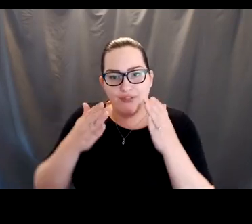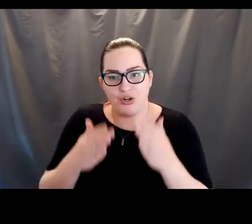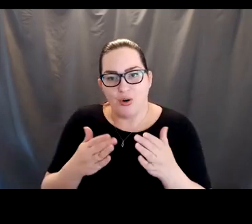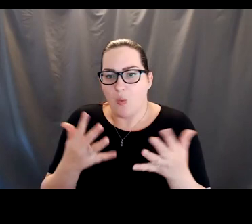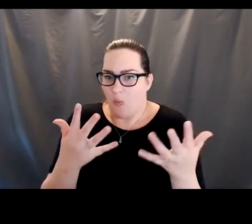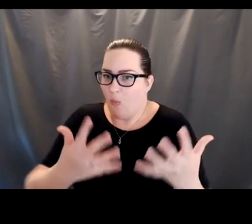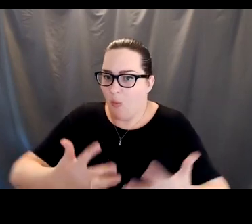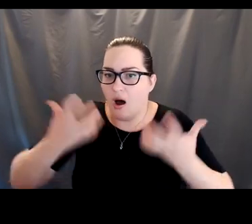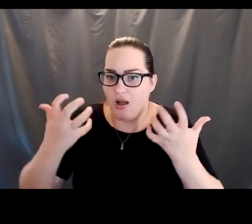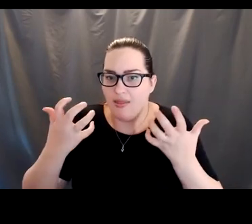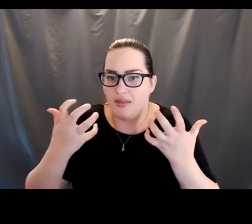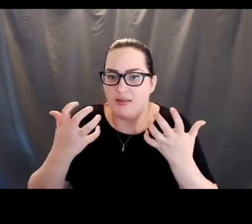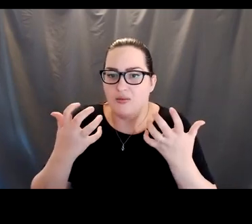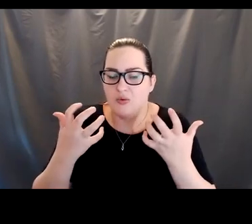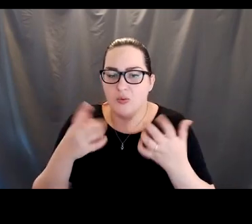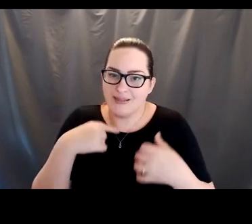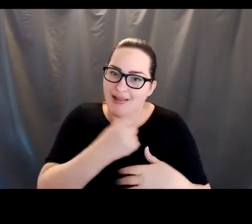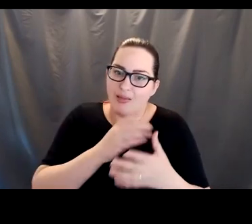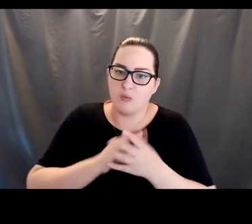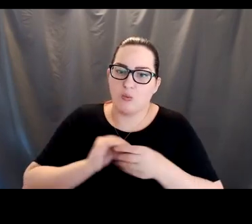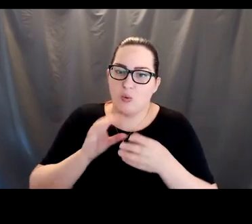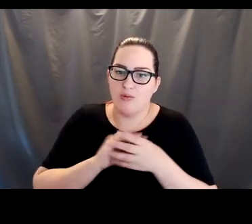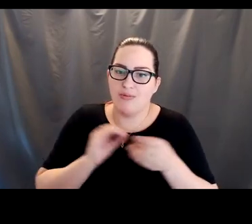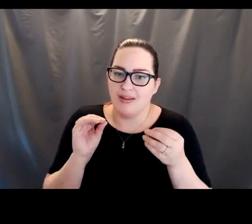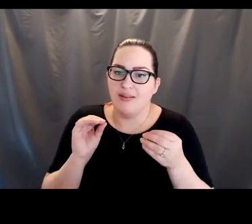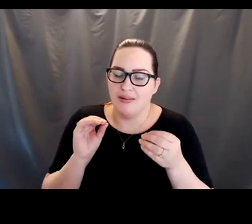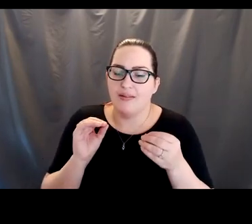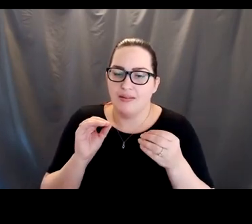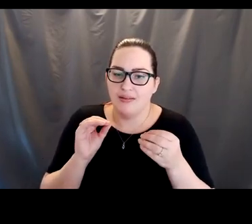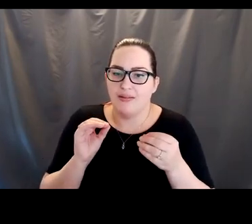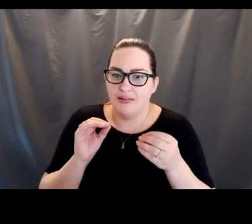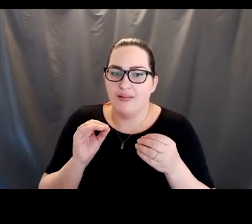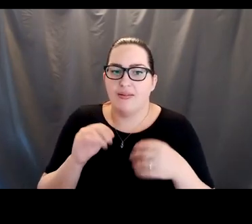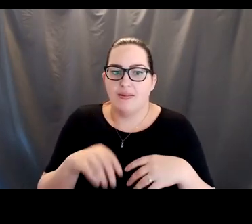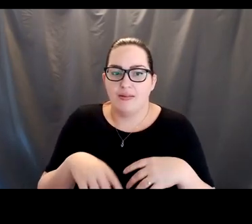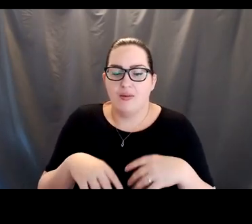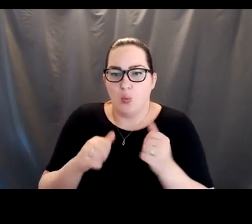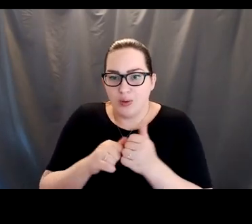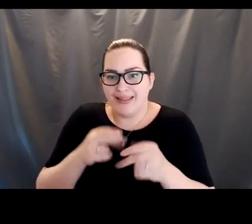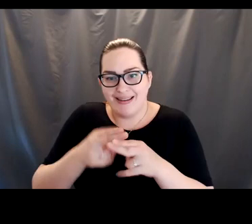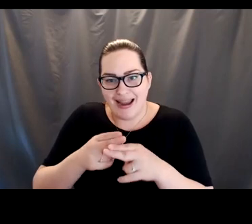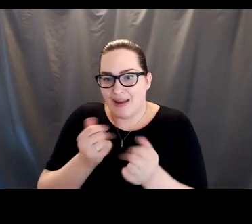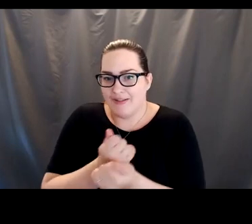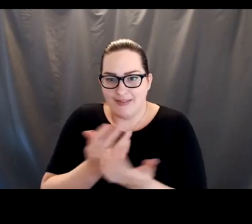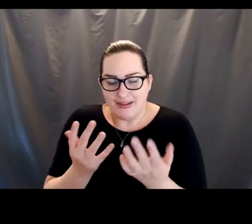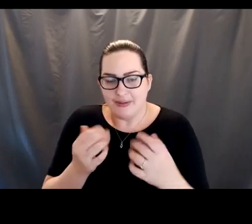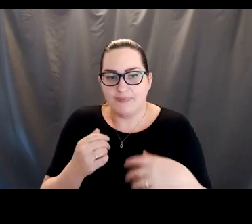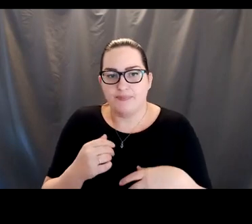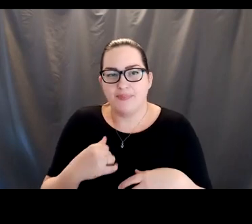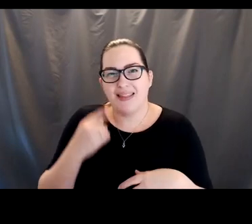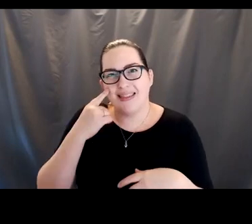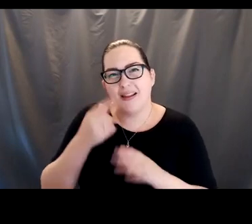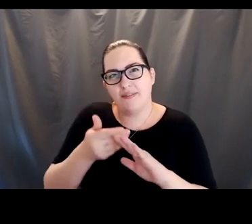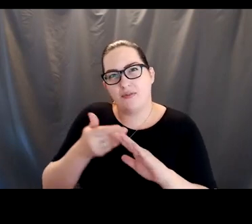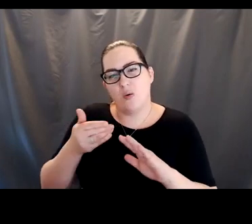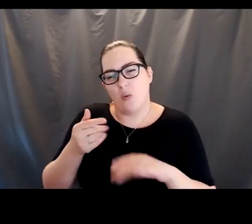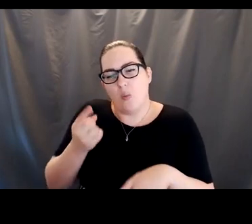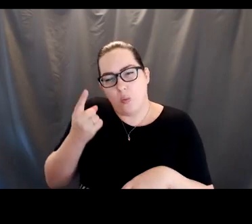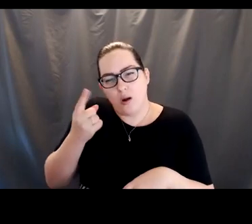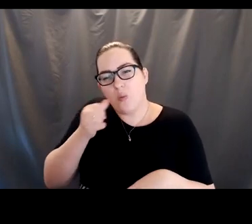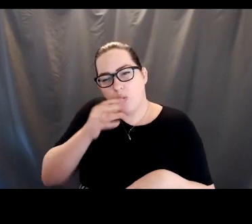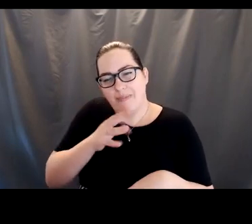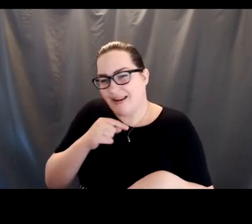that I knew of on the record. I think there maybe was one woman who I didn't even get to meet